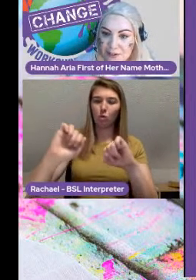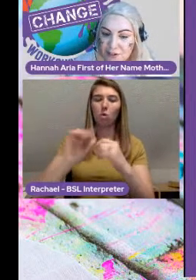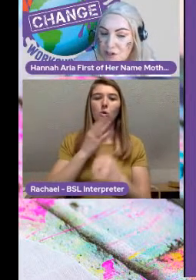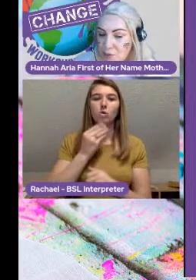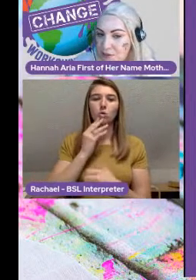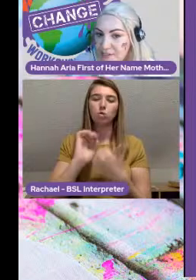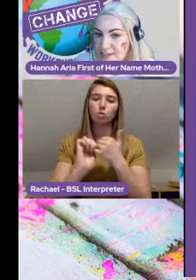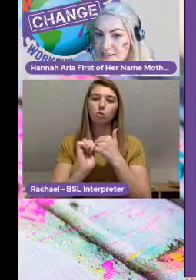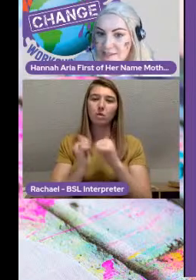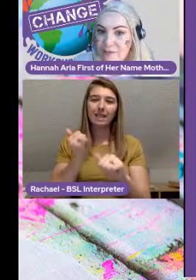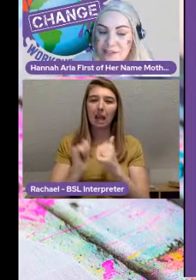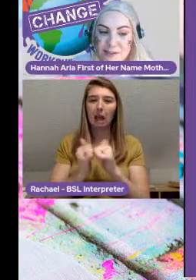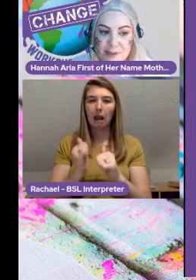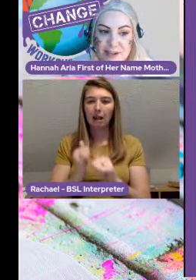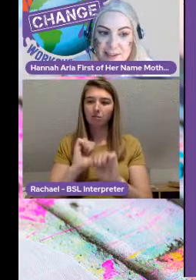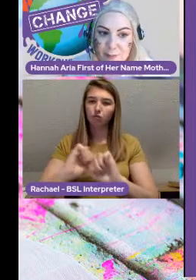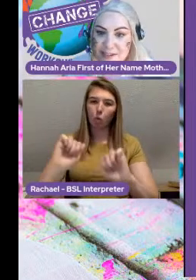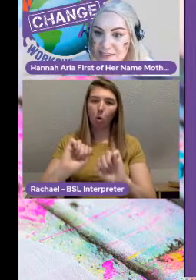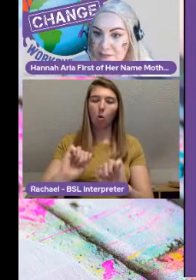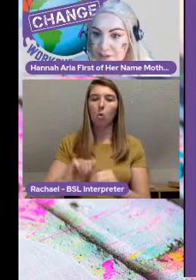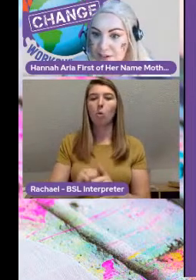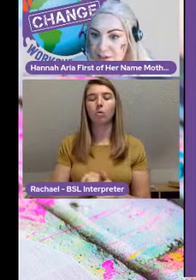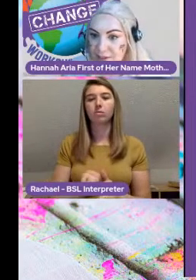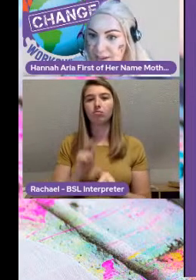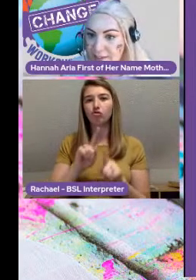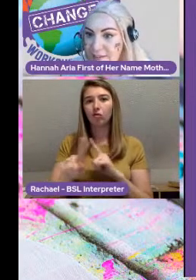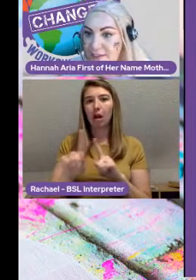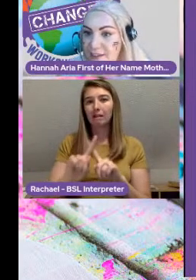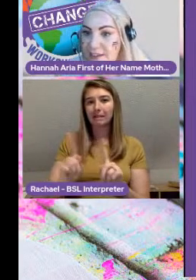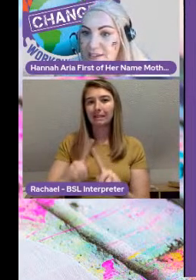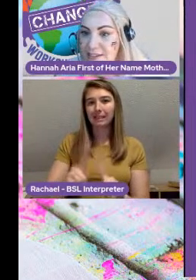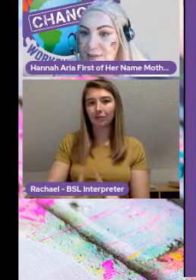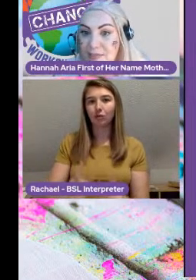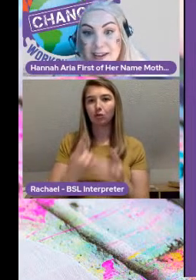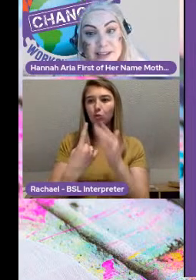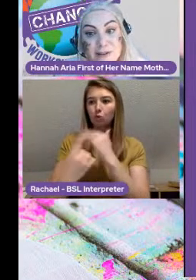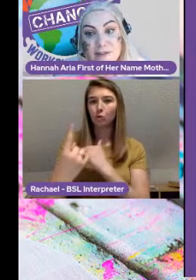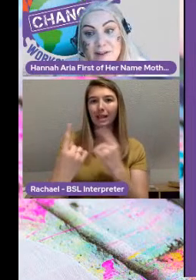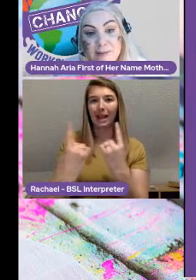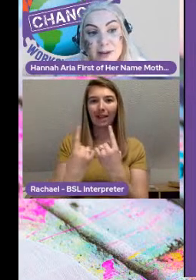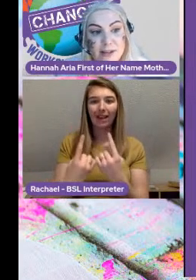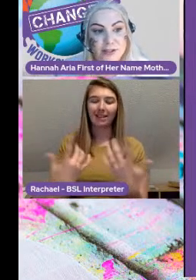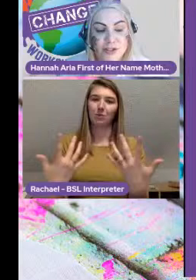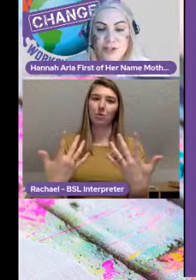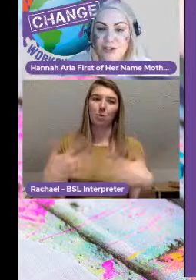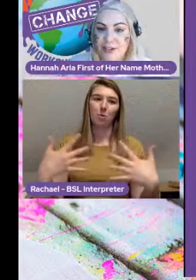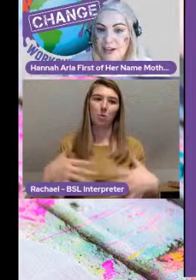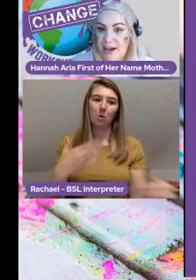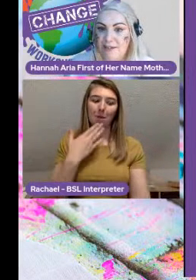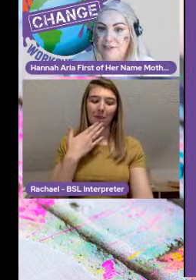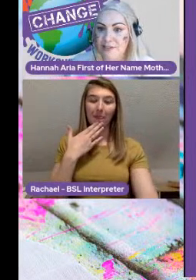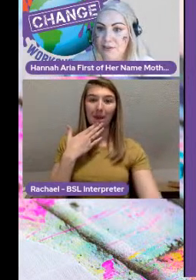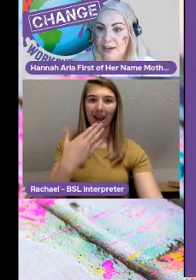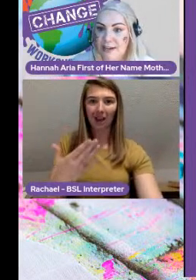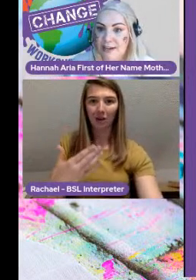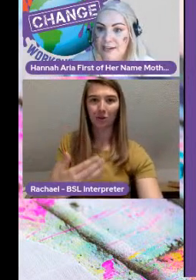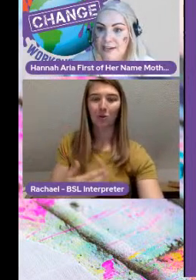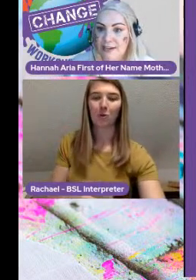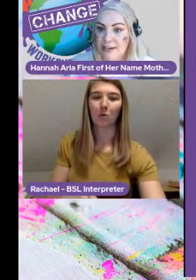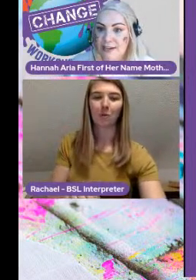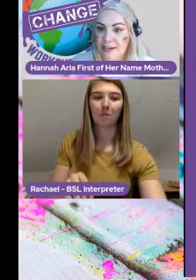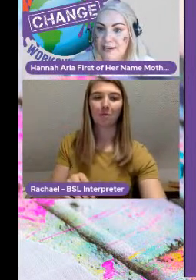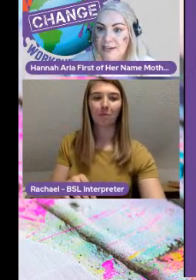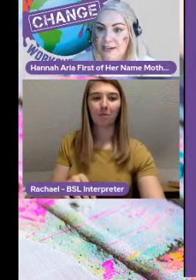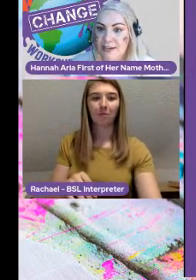little nuances and find something a little bit different and unique. So thank you very much. Anna is our